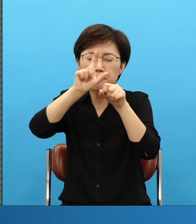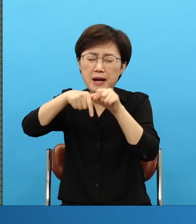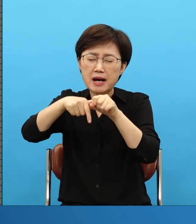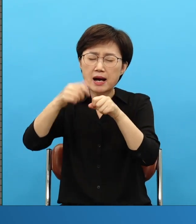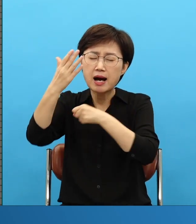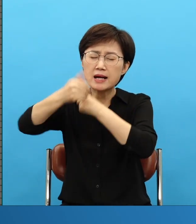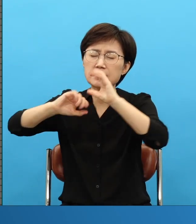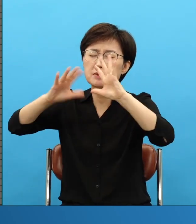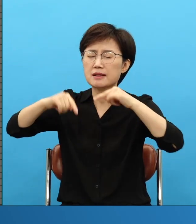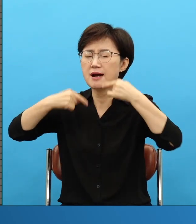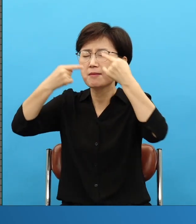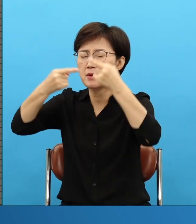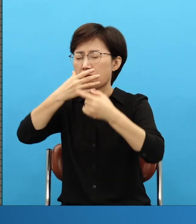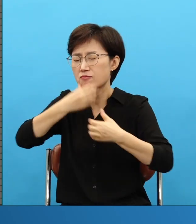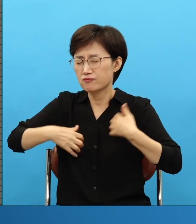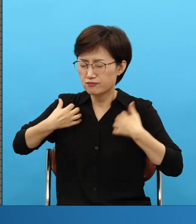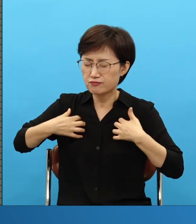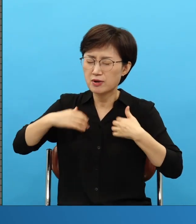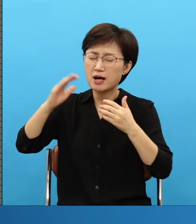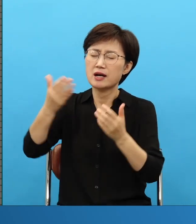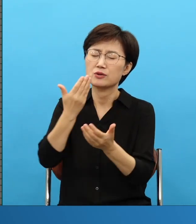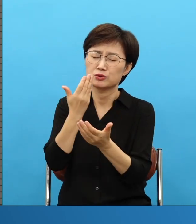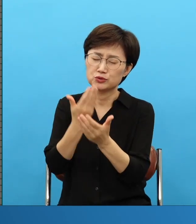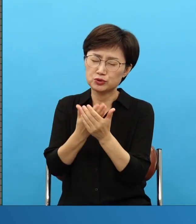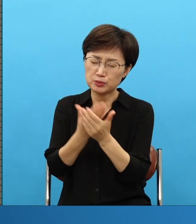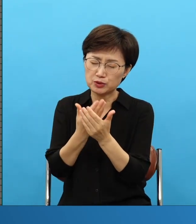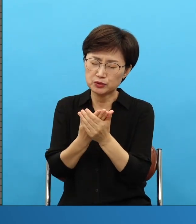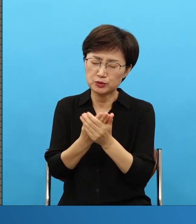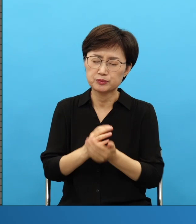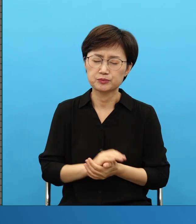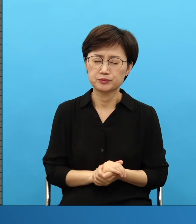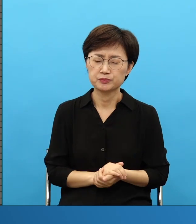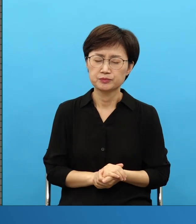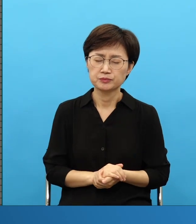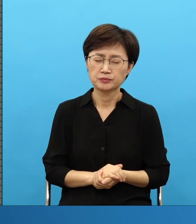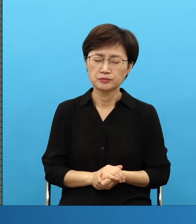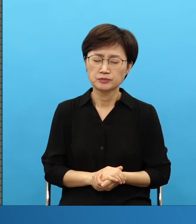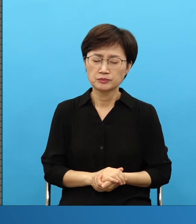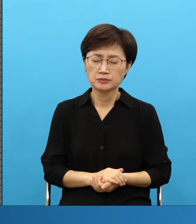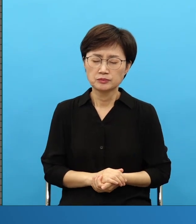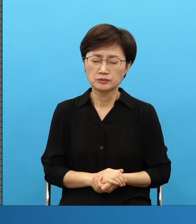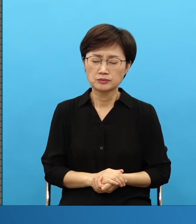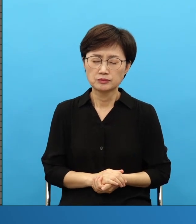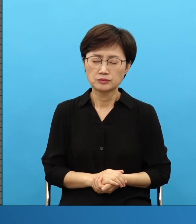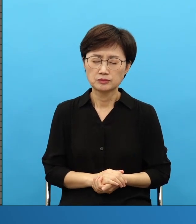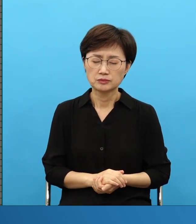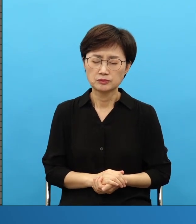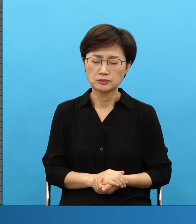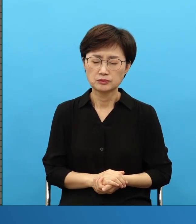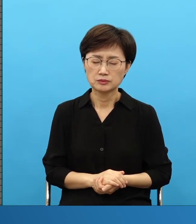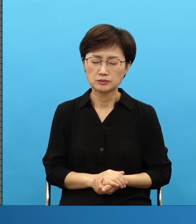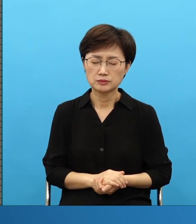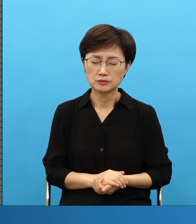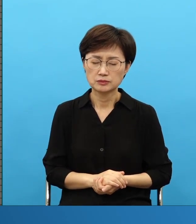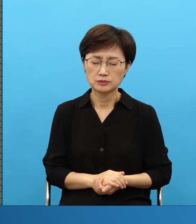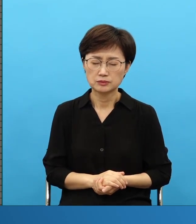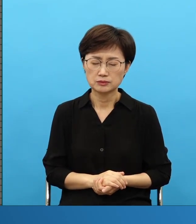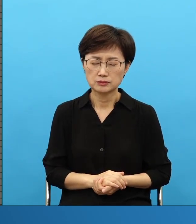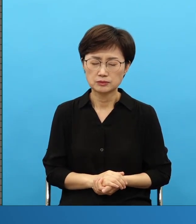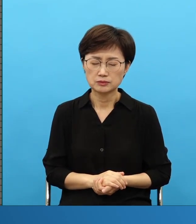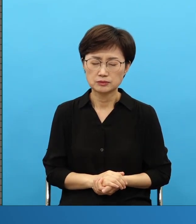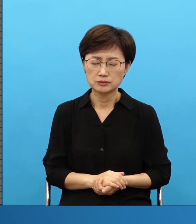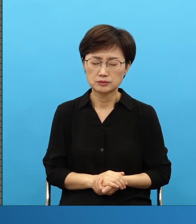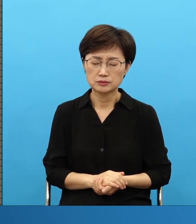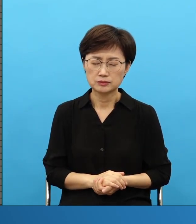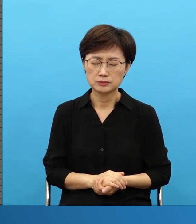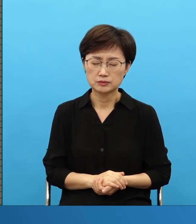poverty. Help us to be filled with the breath of God. May the blessing of Eden be restored so that problems and suffering will become a door for us to enter into the 25-hour of God's